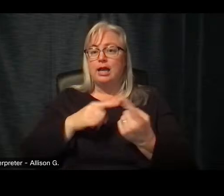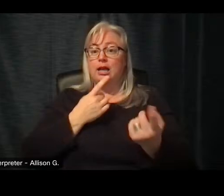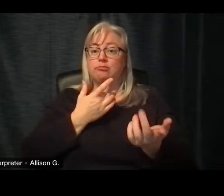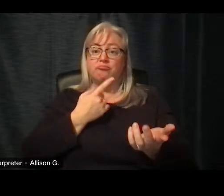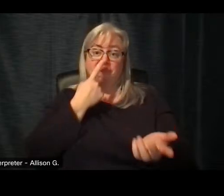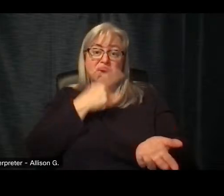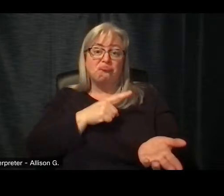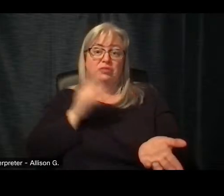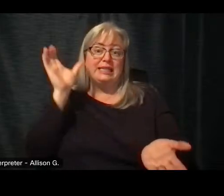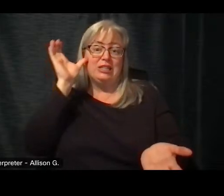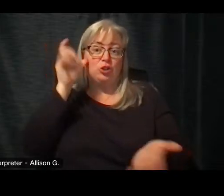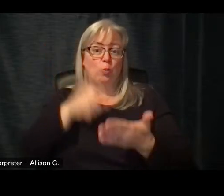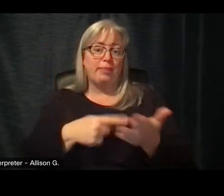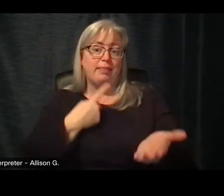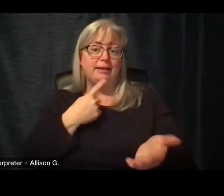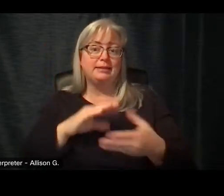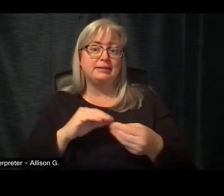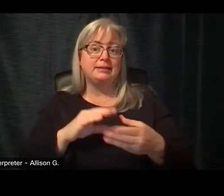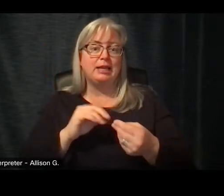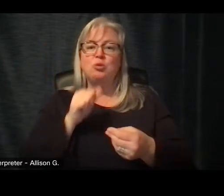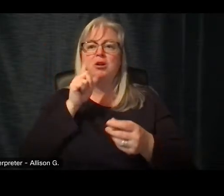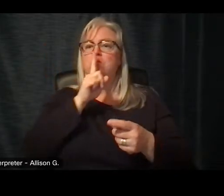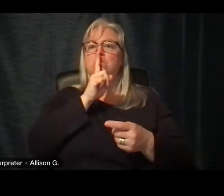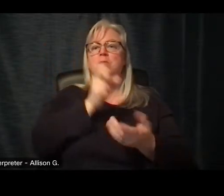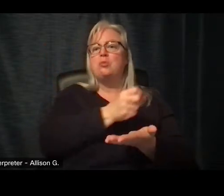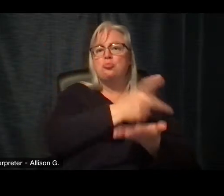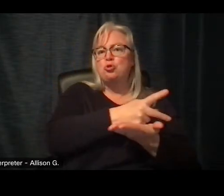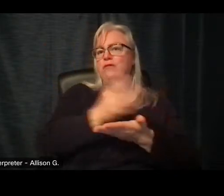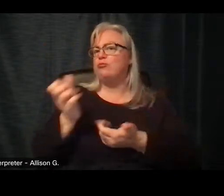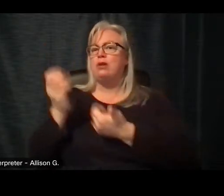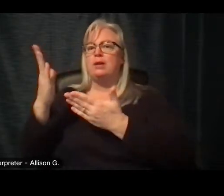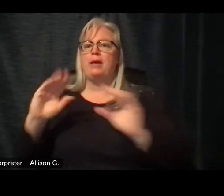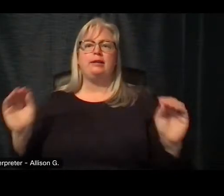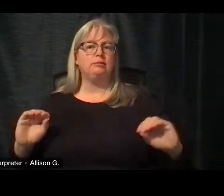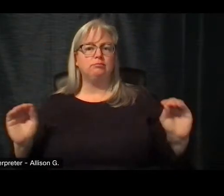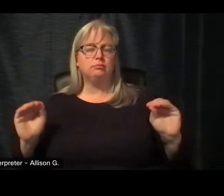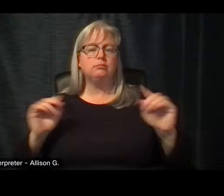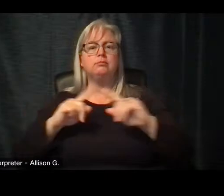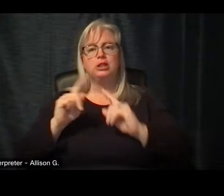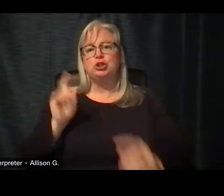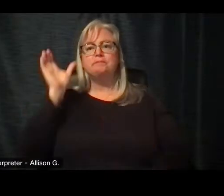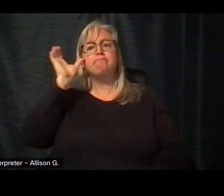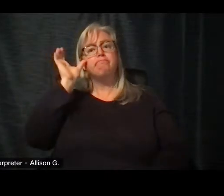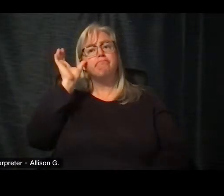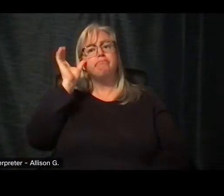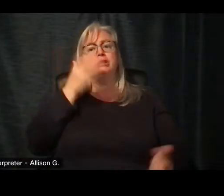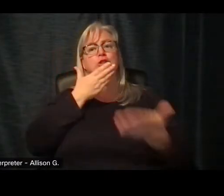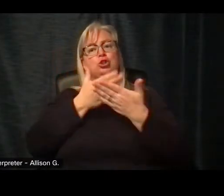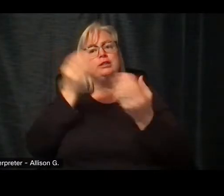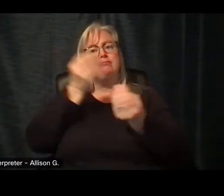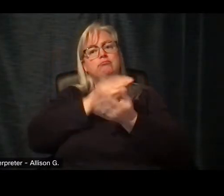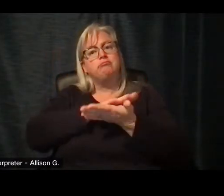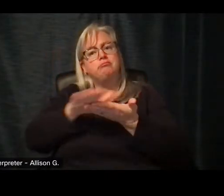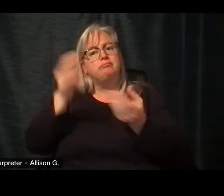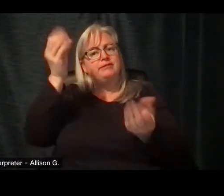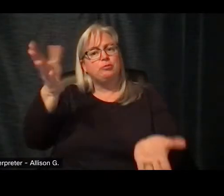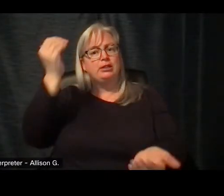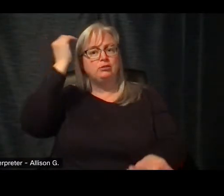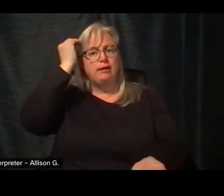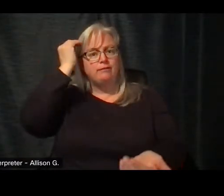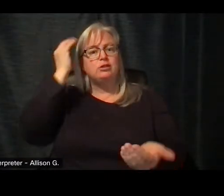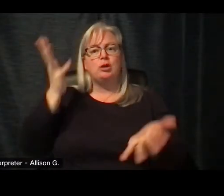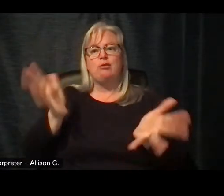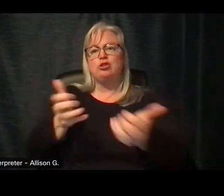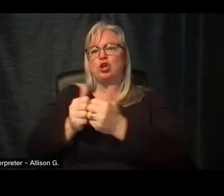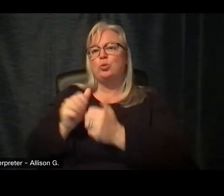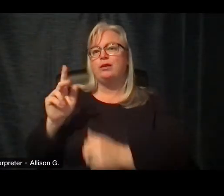to say, so we're not going to be necessarily approving or recommending anything, but I think it'd be good information to have. So I'll talk with